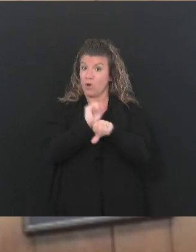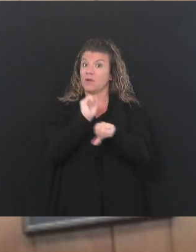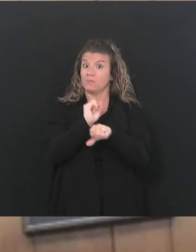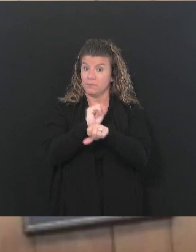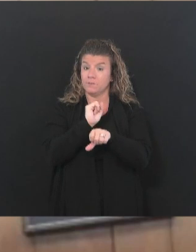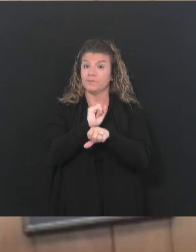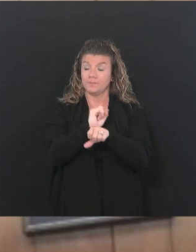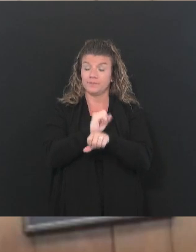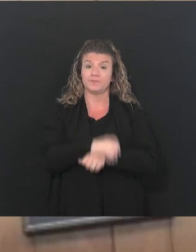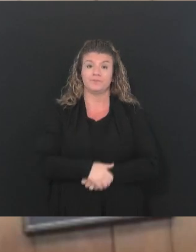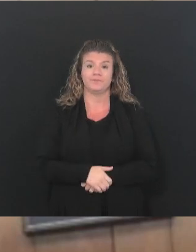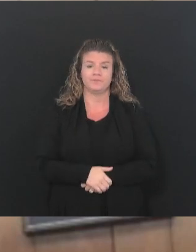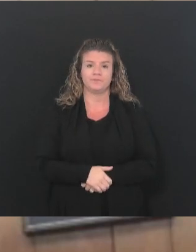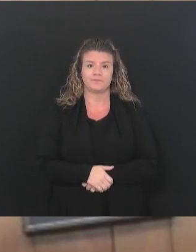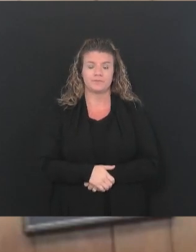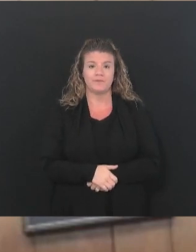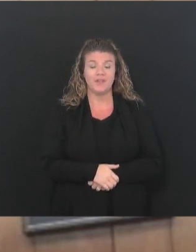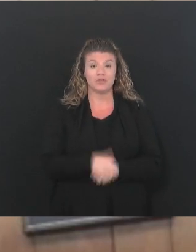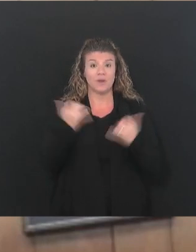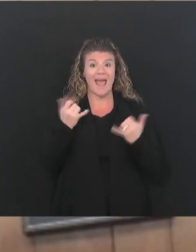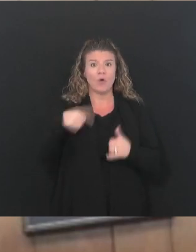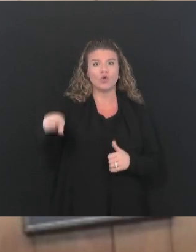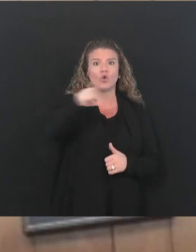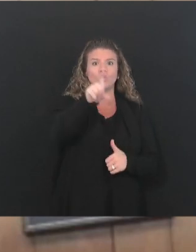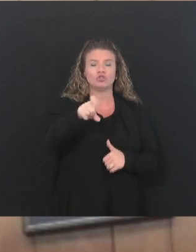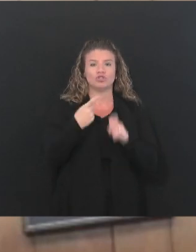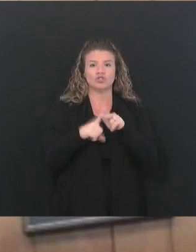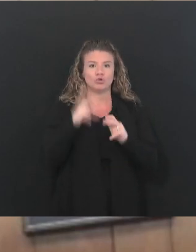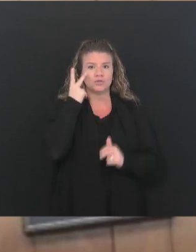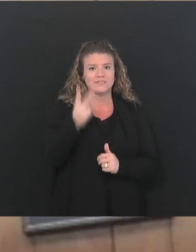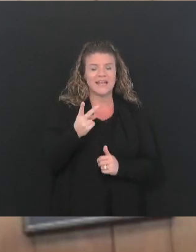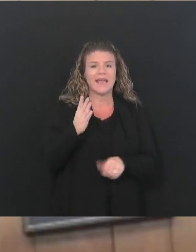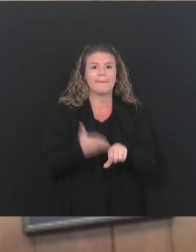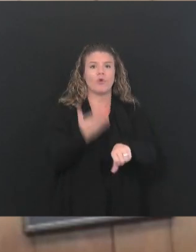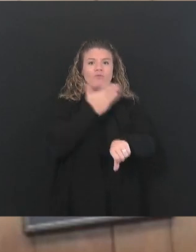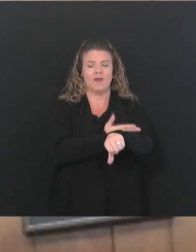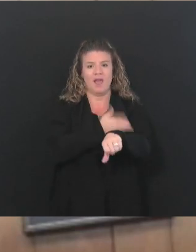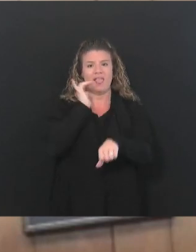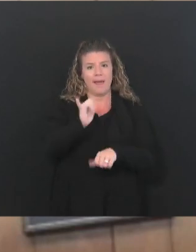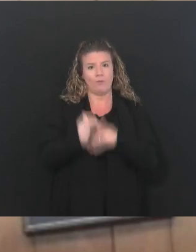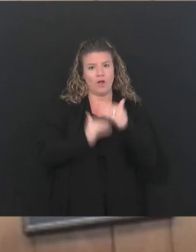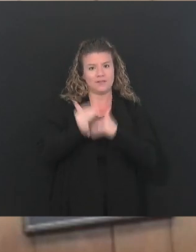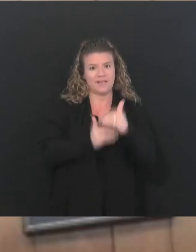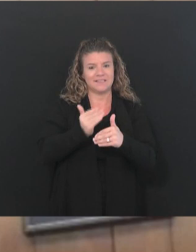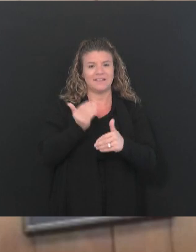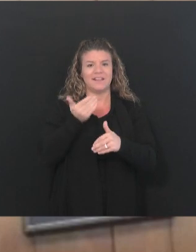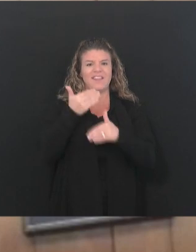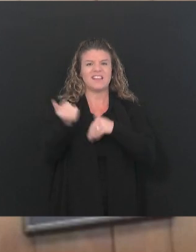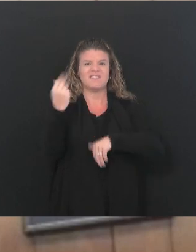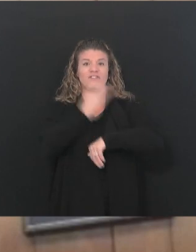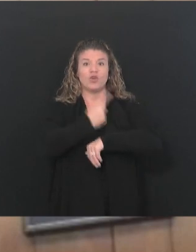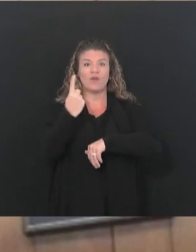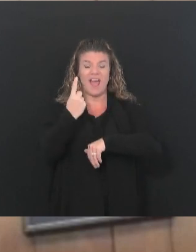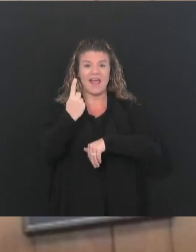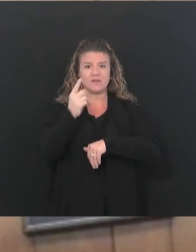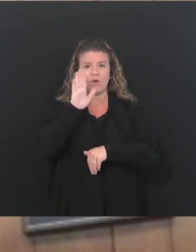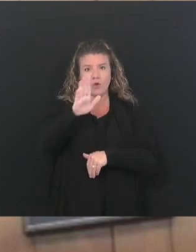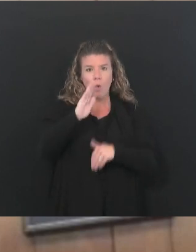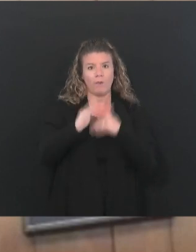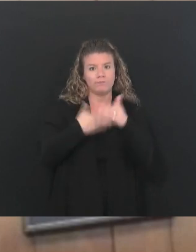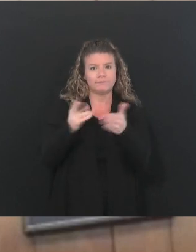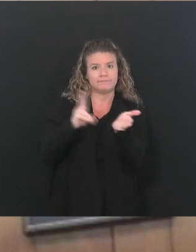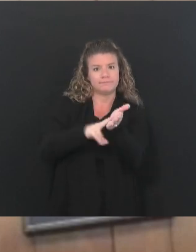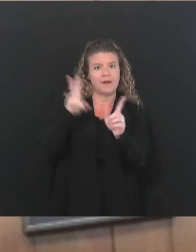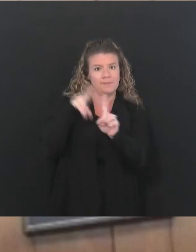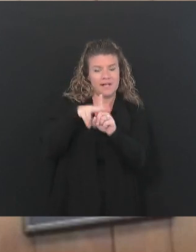time, and our citizens should start to see improvements over the next couple of days. In addition, as the